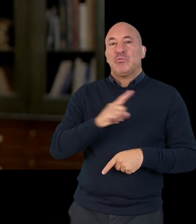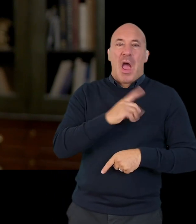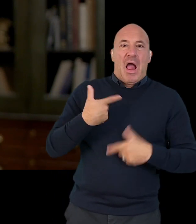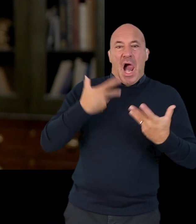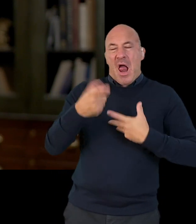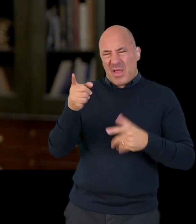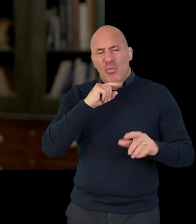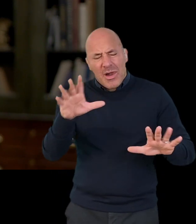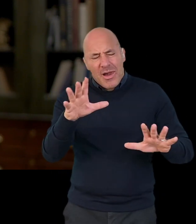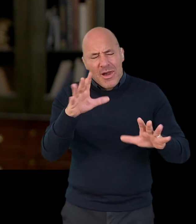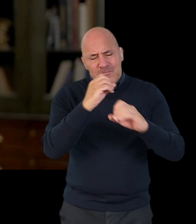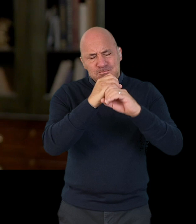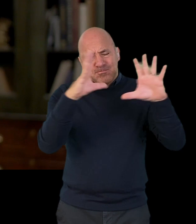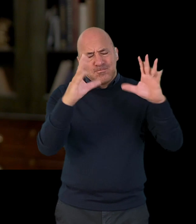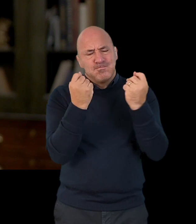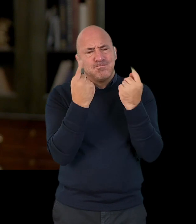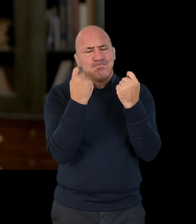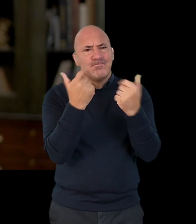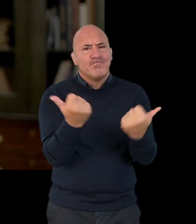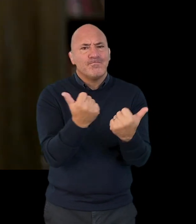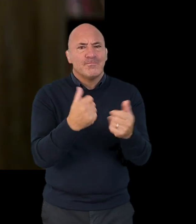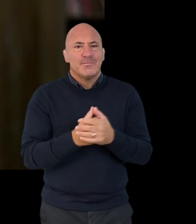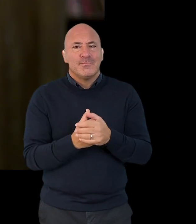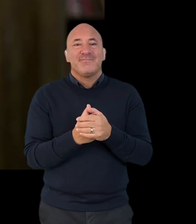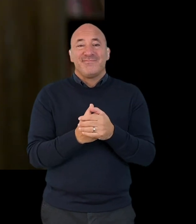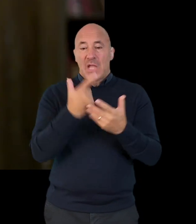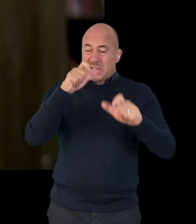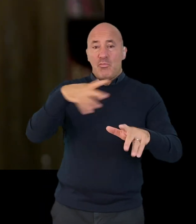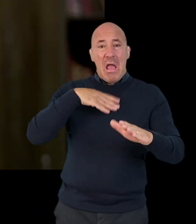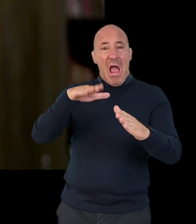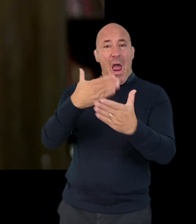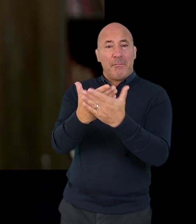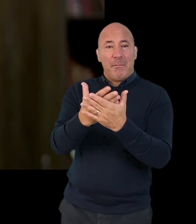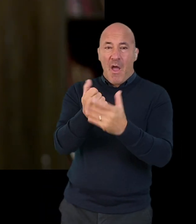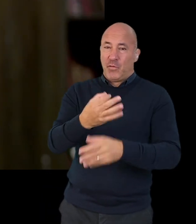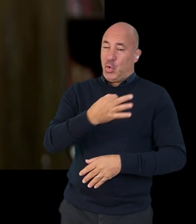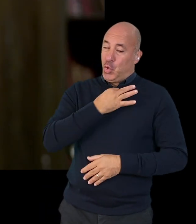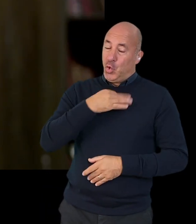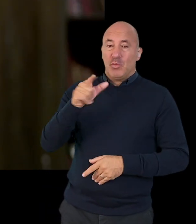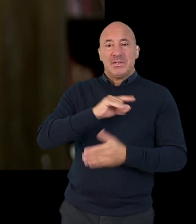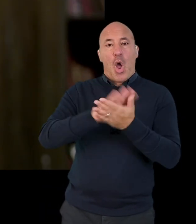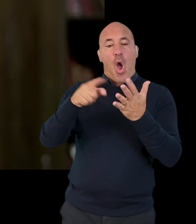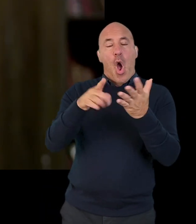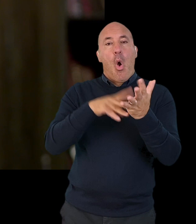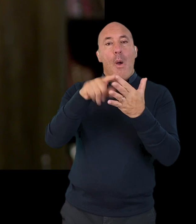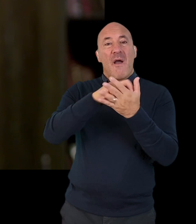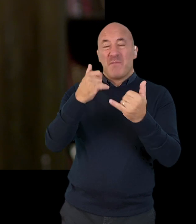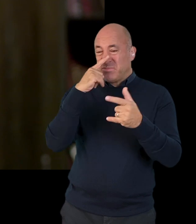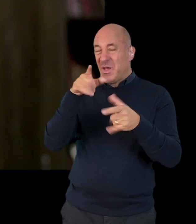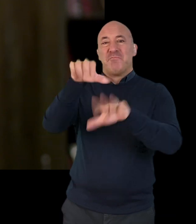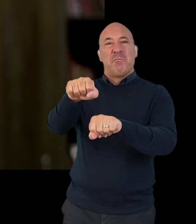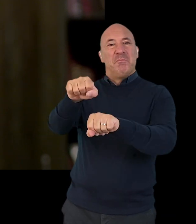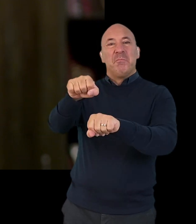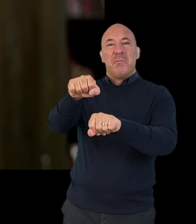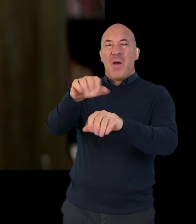that earliest opportunity, they should understand that. When you claim asylum, there is a risk of being detained by the